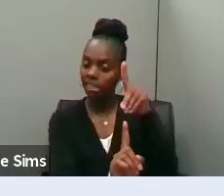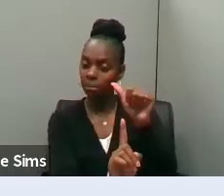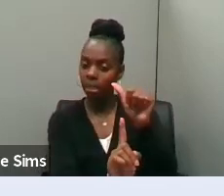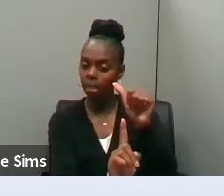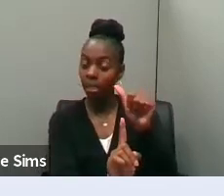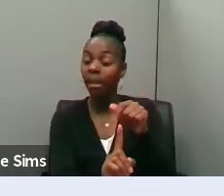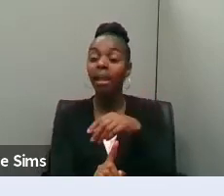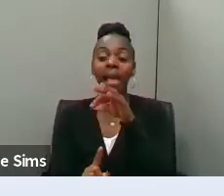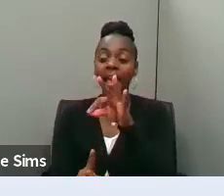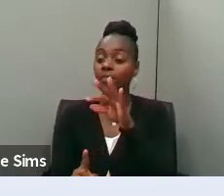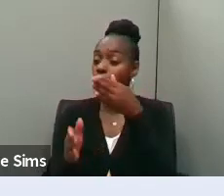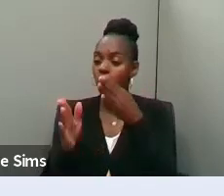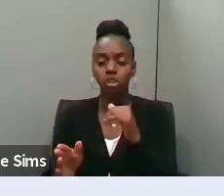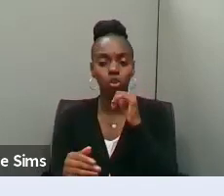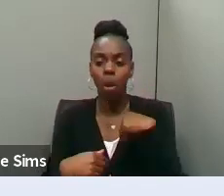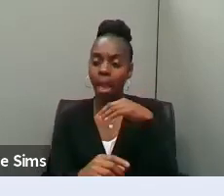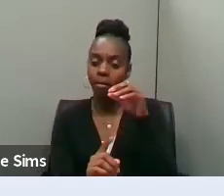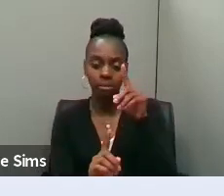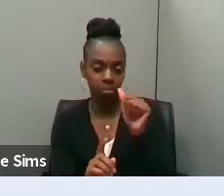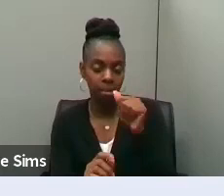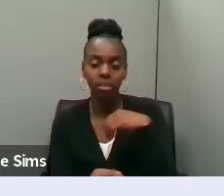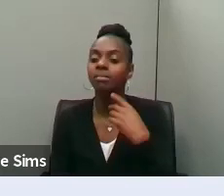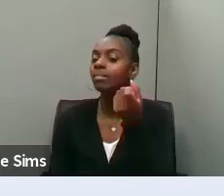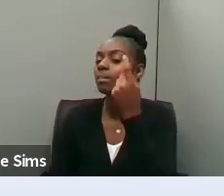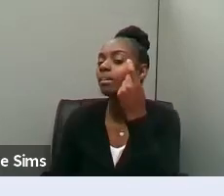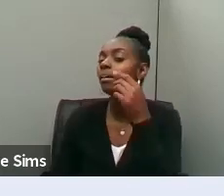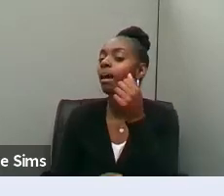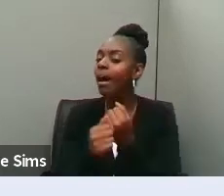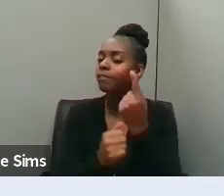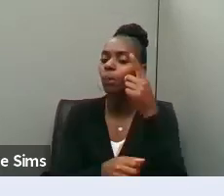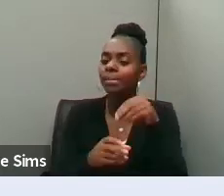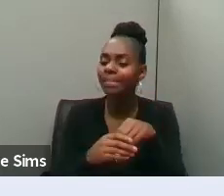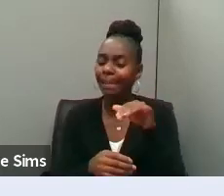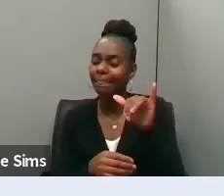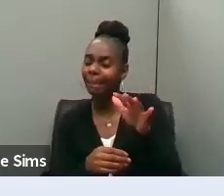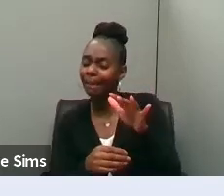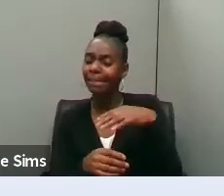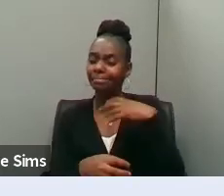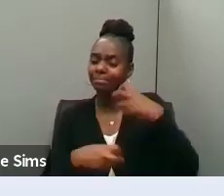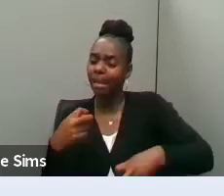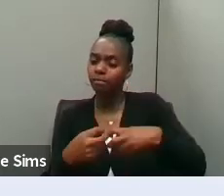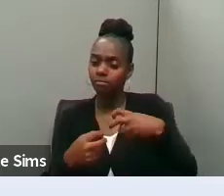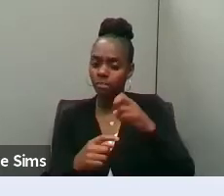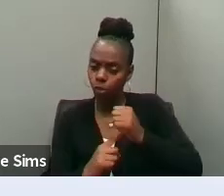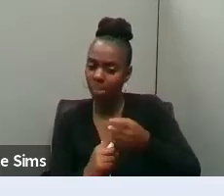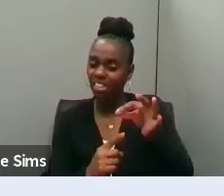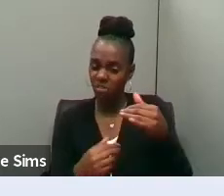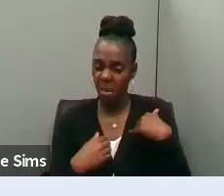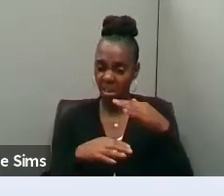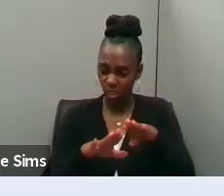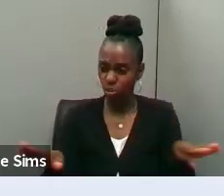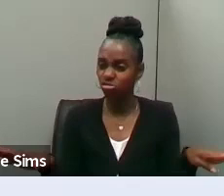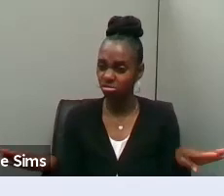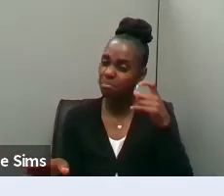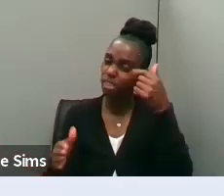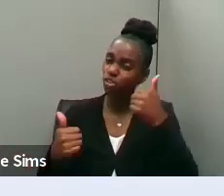If the person doesn't have a disability, I mean, everyone is in a tough situation right now if you have children, because you're trying to